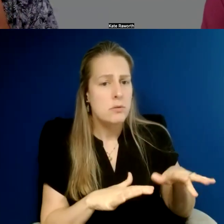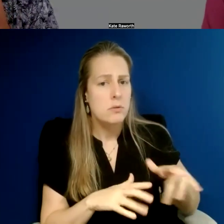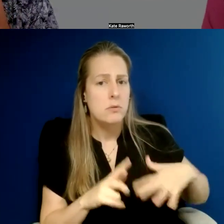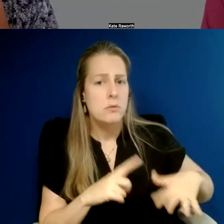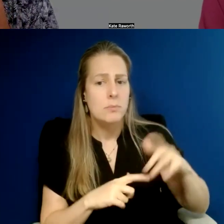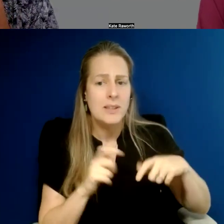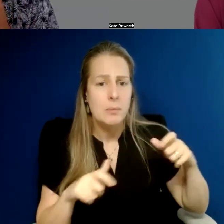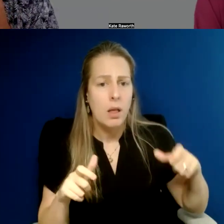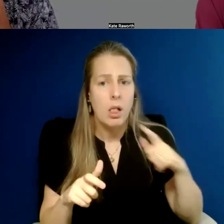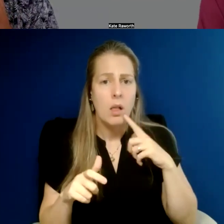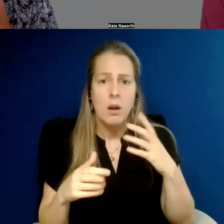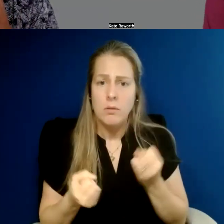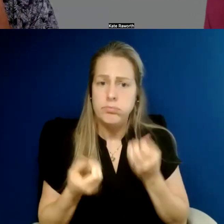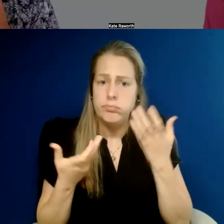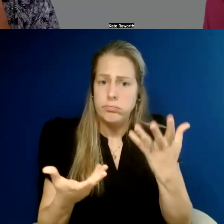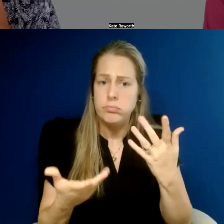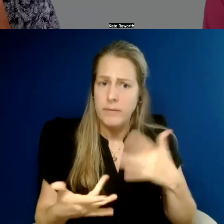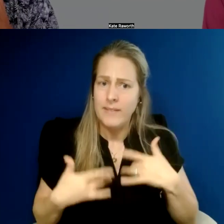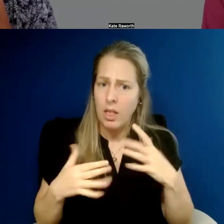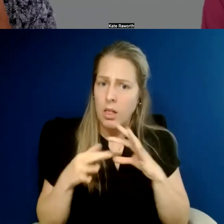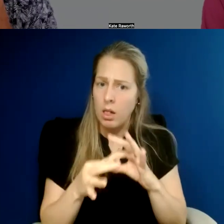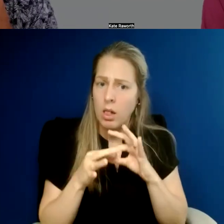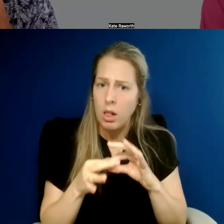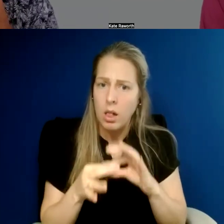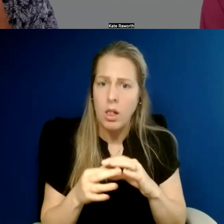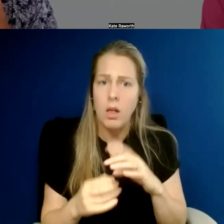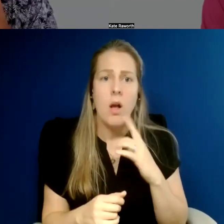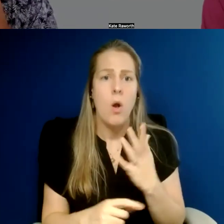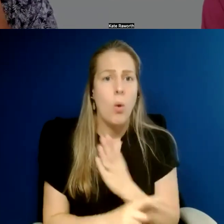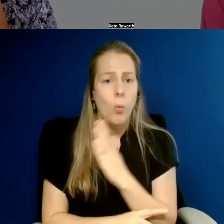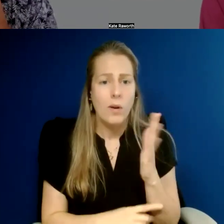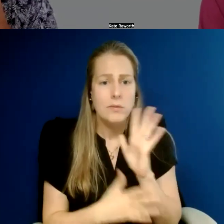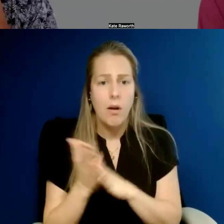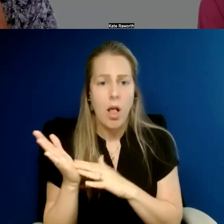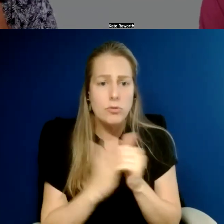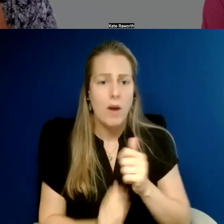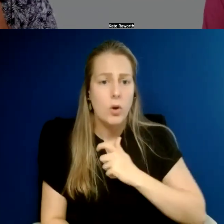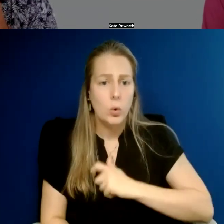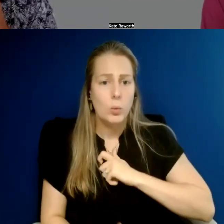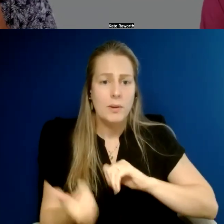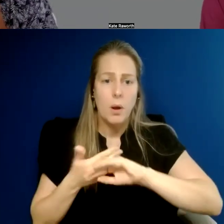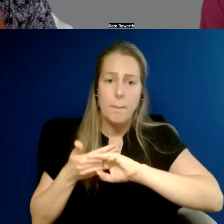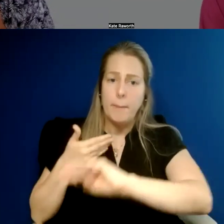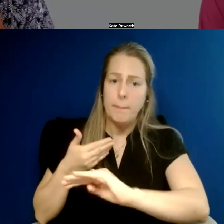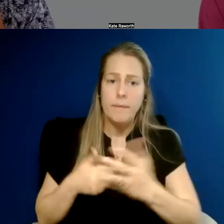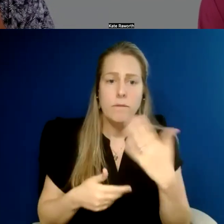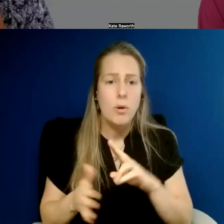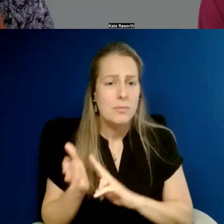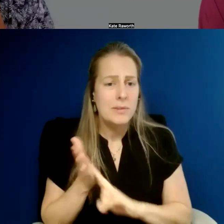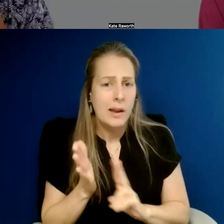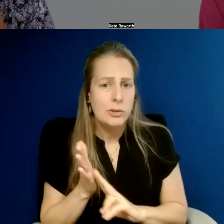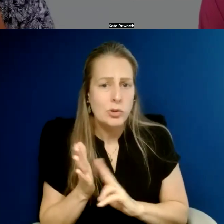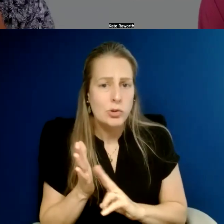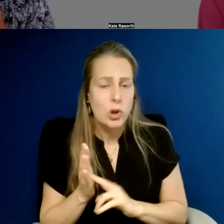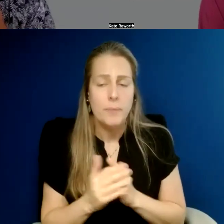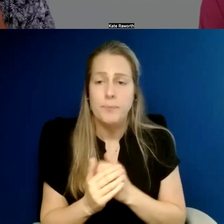feels like a symptom of the inherited Western culture of human exceptionalism or separation from nature. Thanks for the question, Antoine. So what